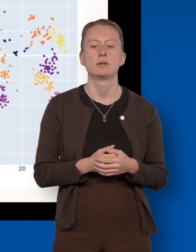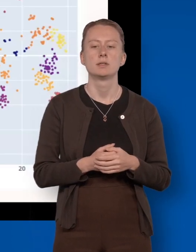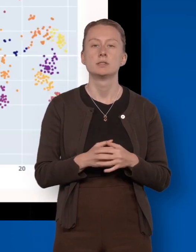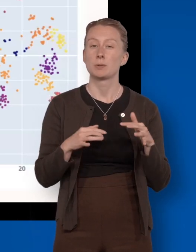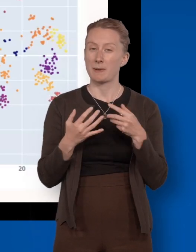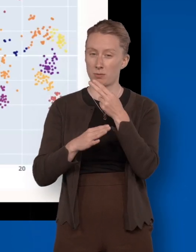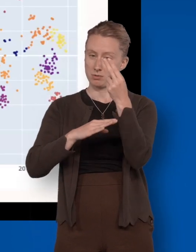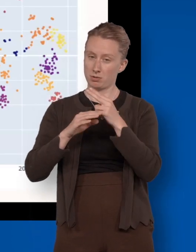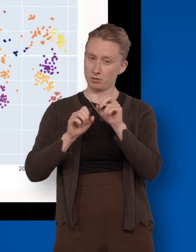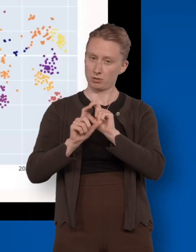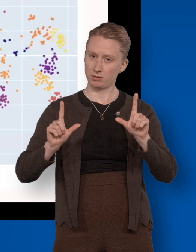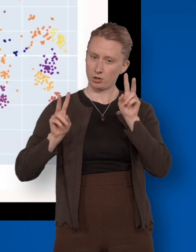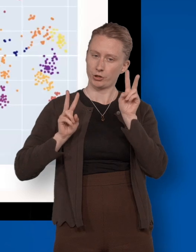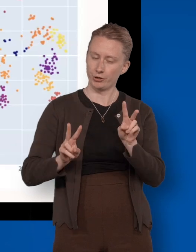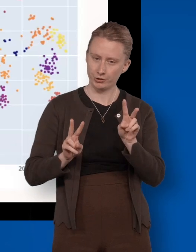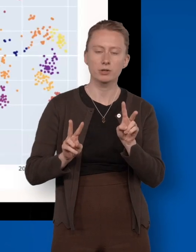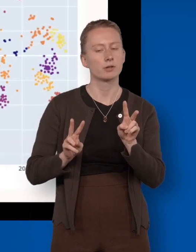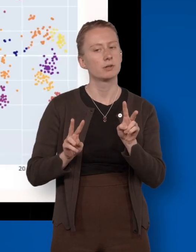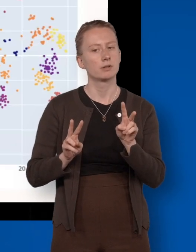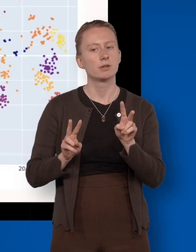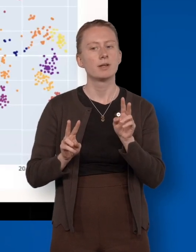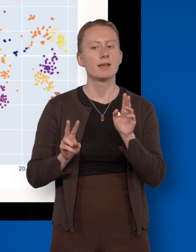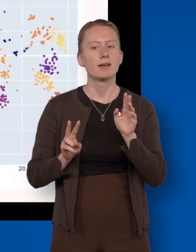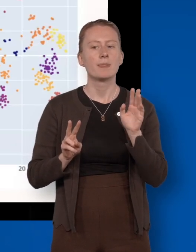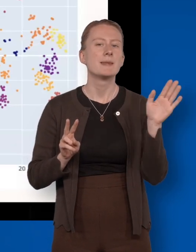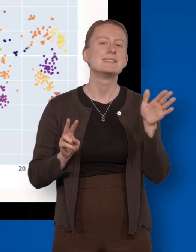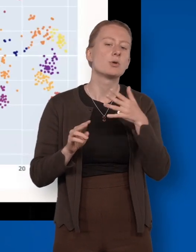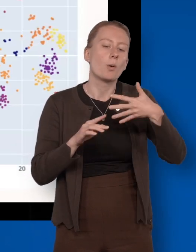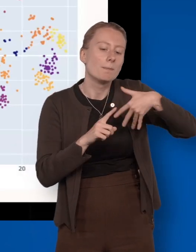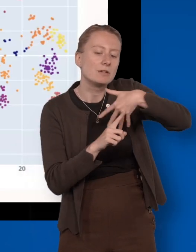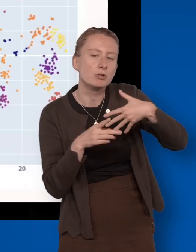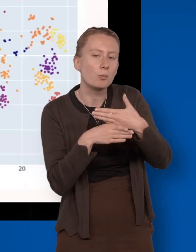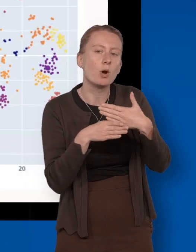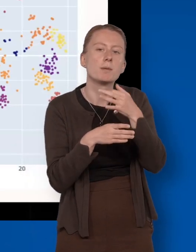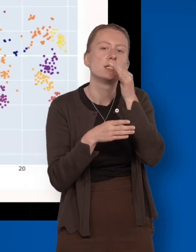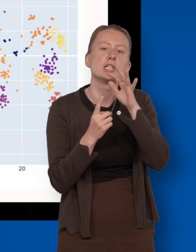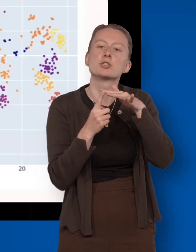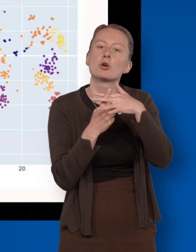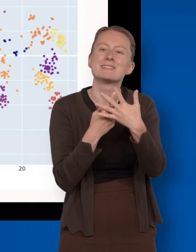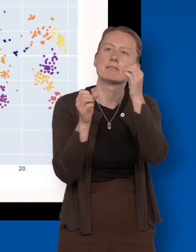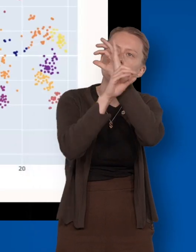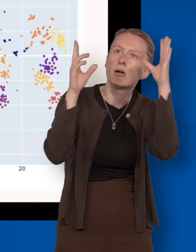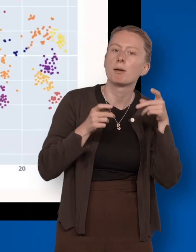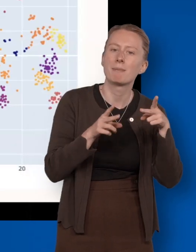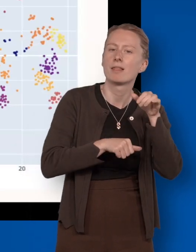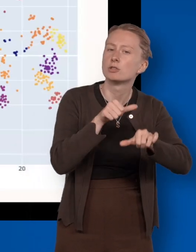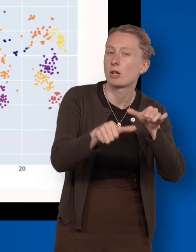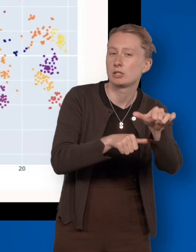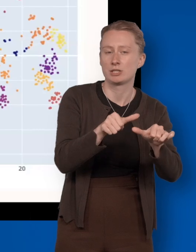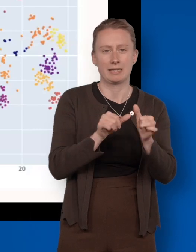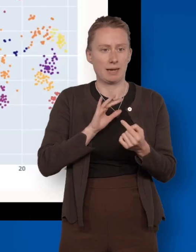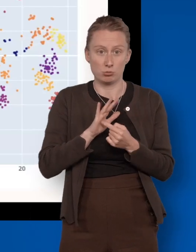is of course all under the hood. I'm just giving this as context for what the methodology is. It's not necessarily important so much for the actual result,